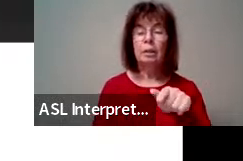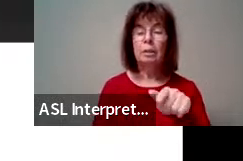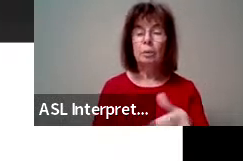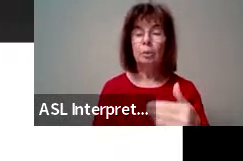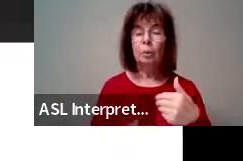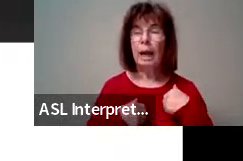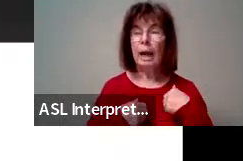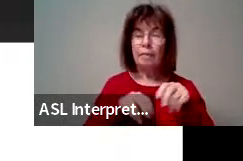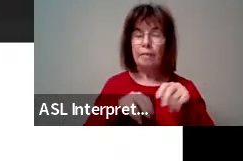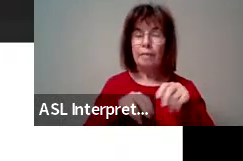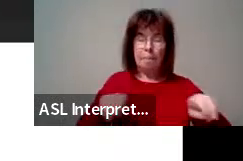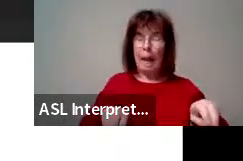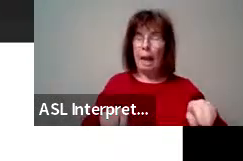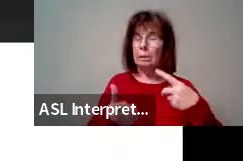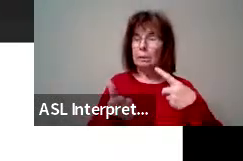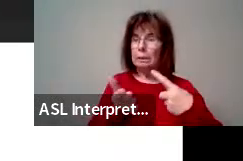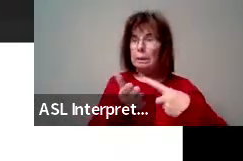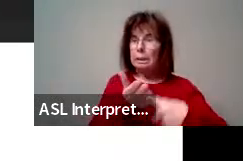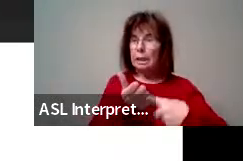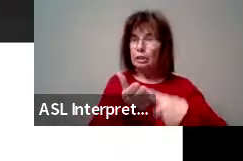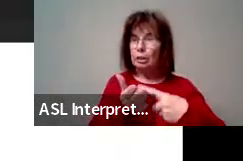panel discussion around